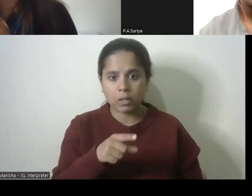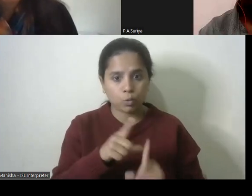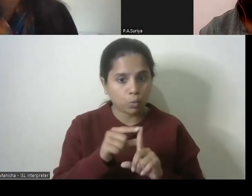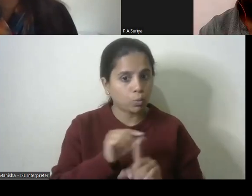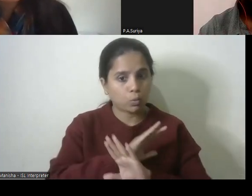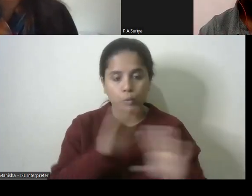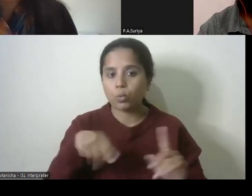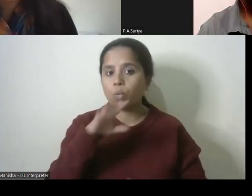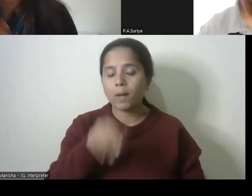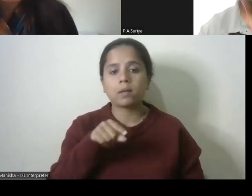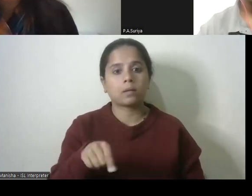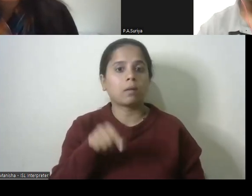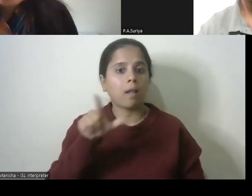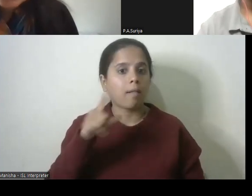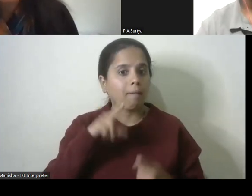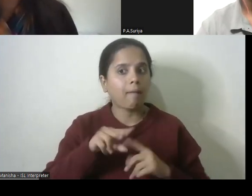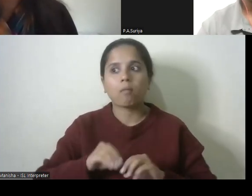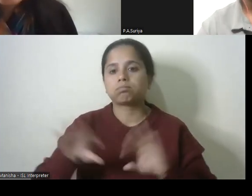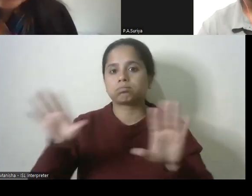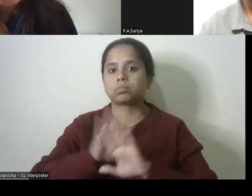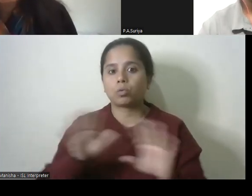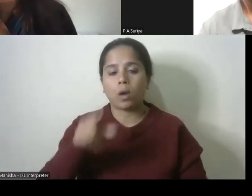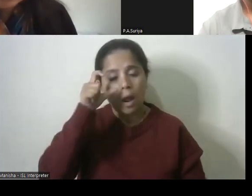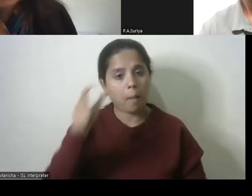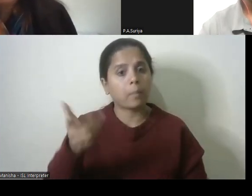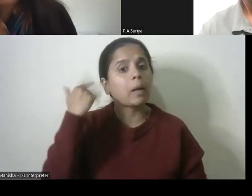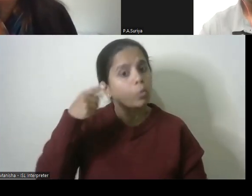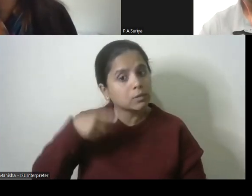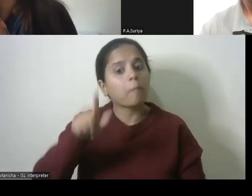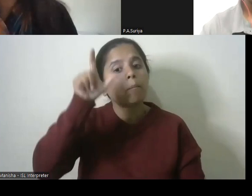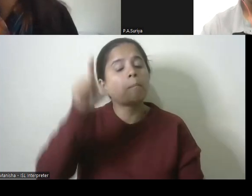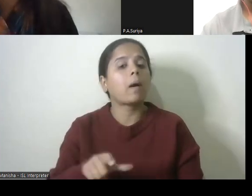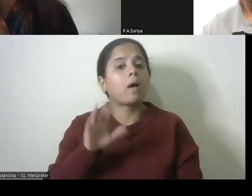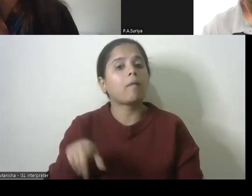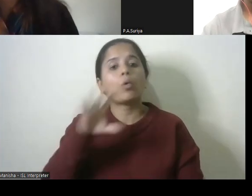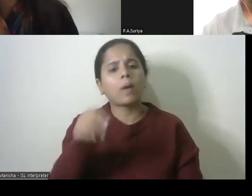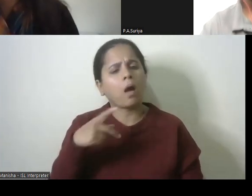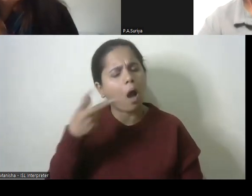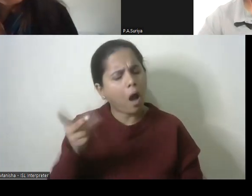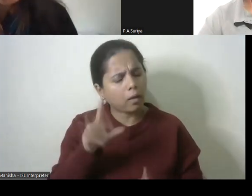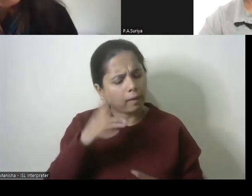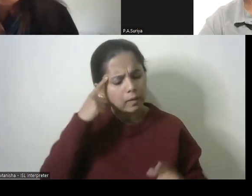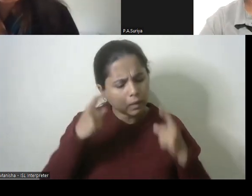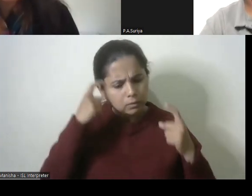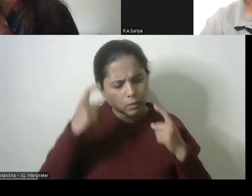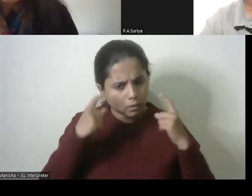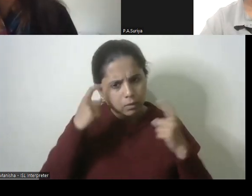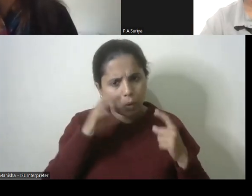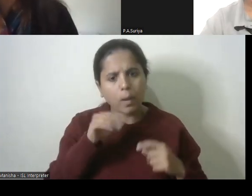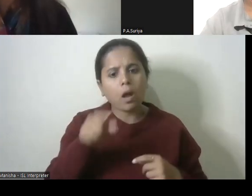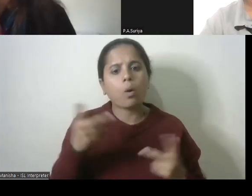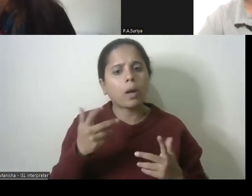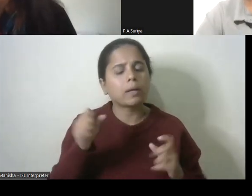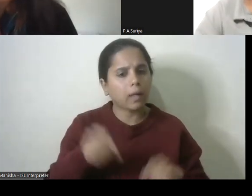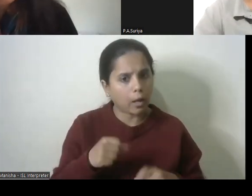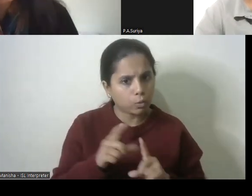some kind of godlike status, that Ambedkar himself was constantly rethinking the consequences of his